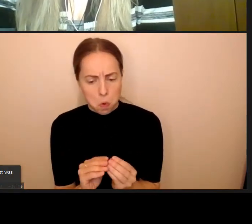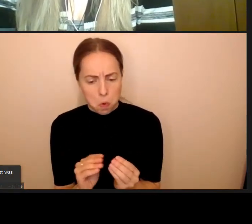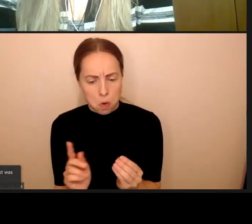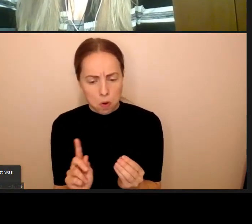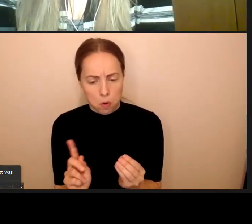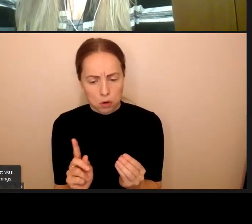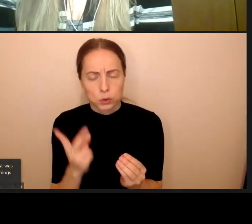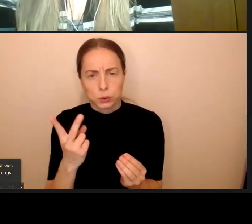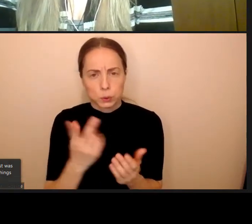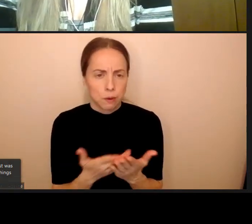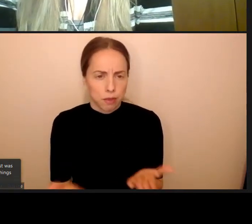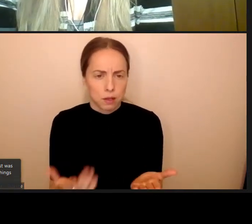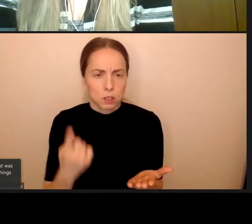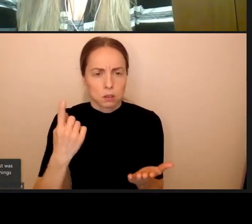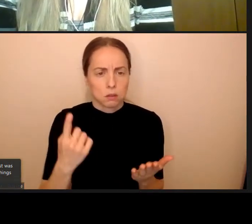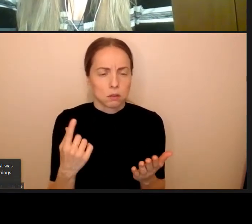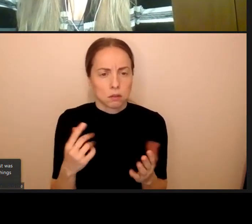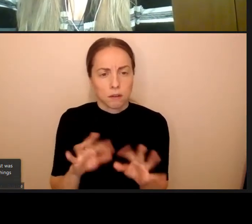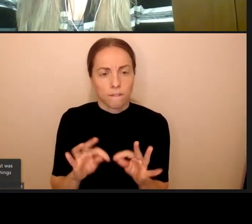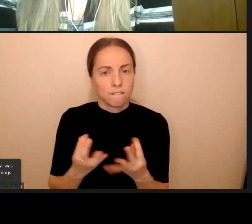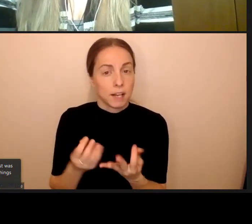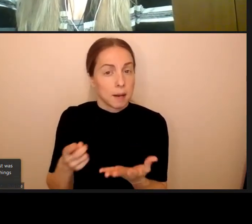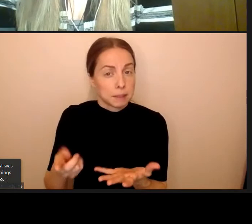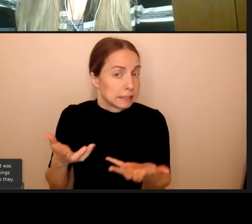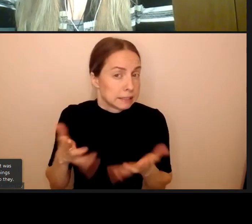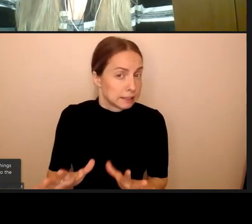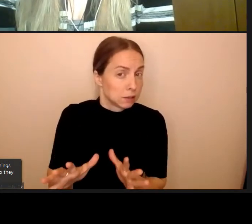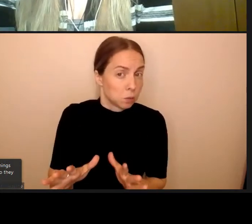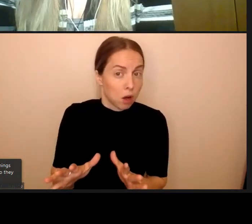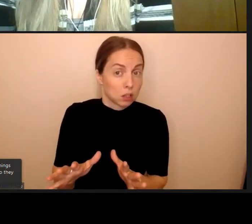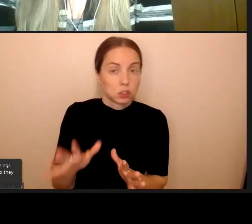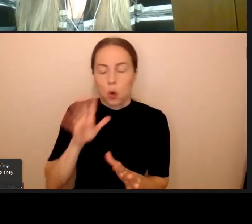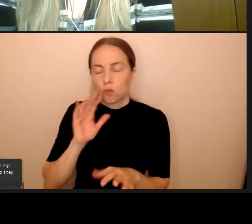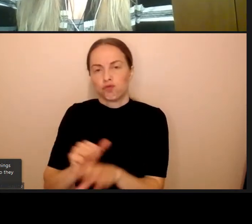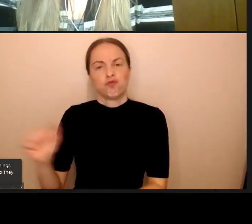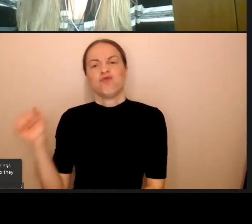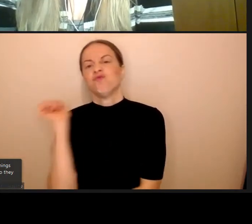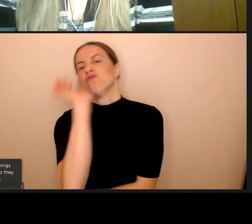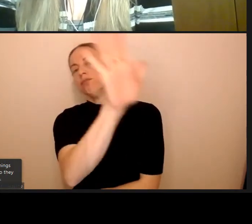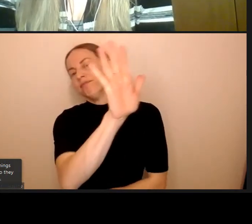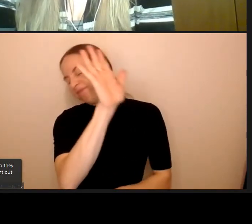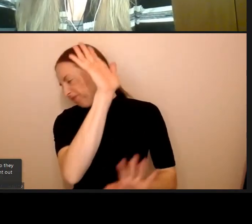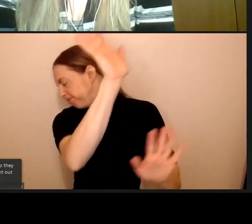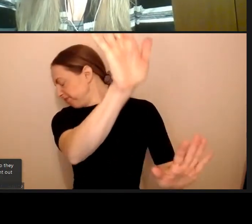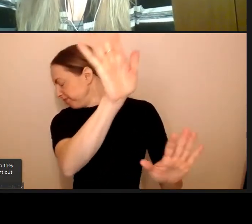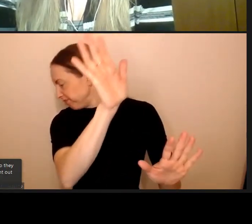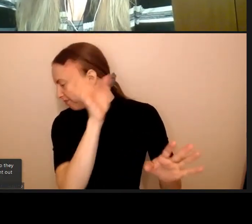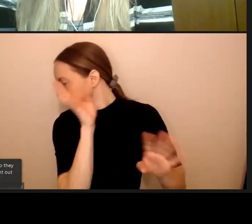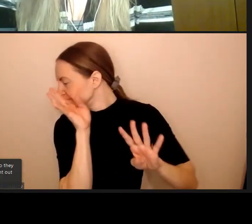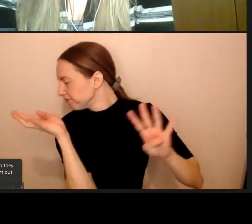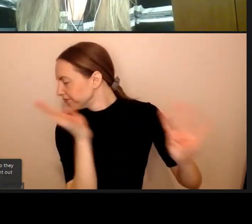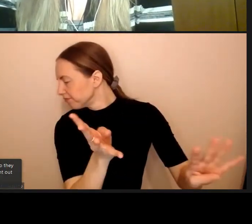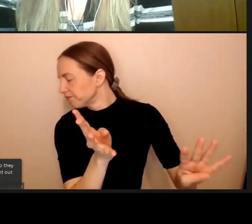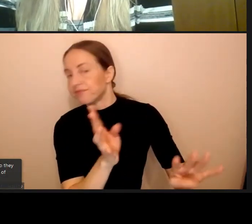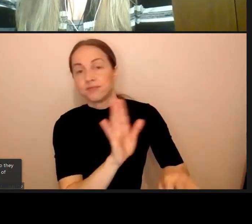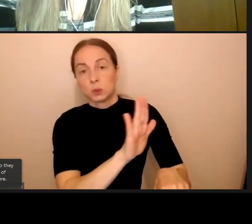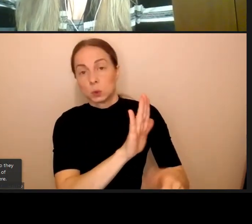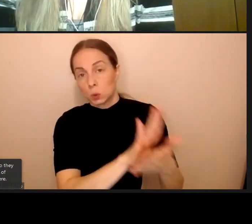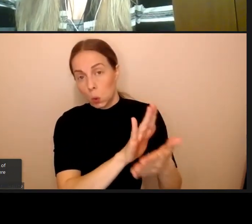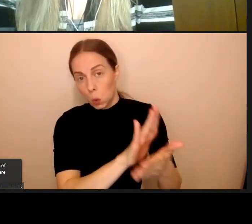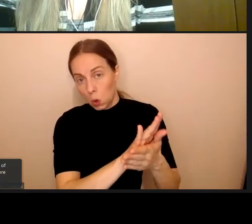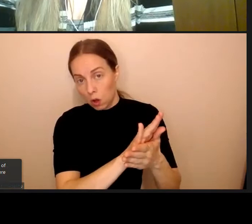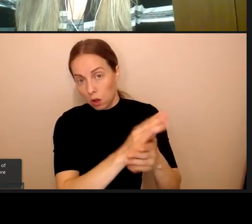two things. One, families didn't want to deal with it, so they shipped their kids away to school and out of sight, out of mind. Or other ones, they were